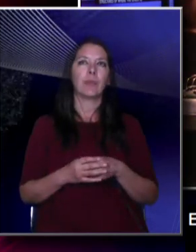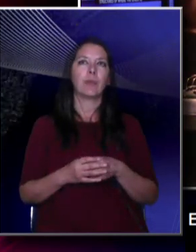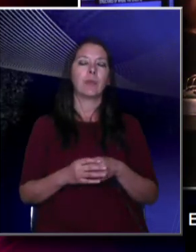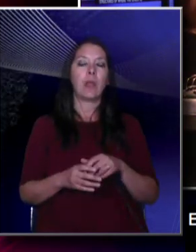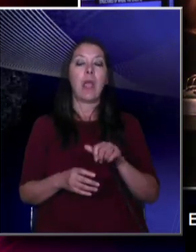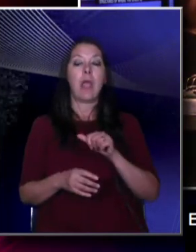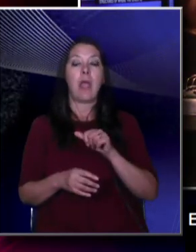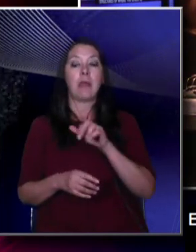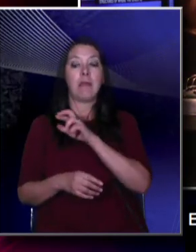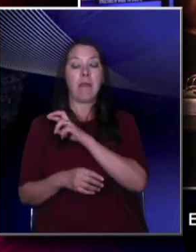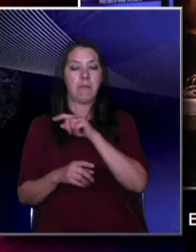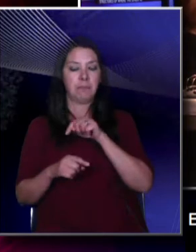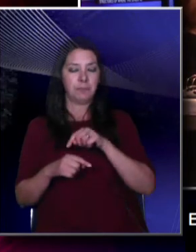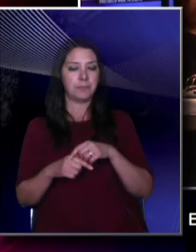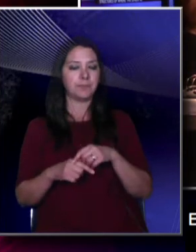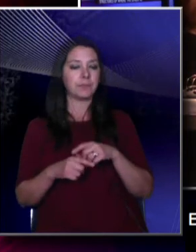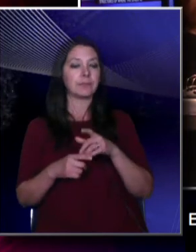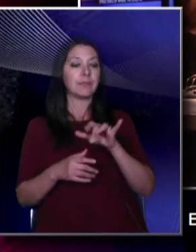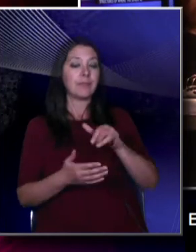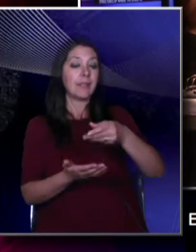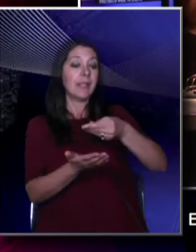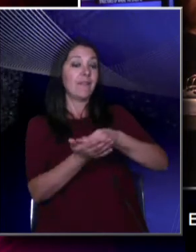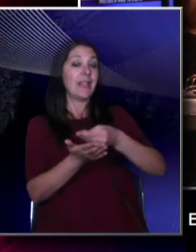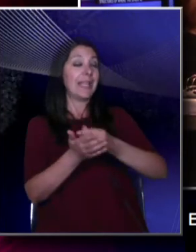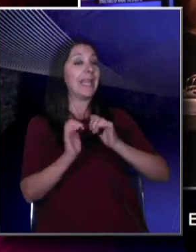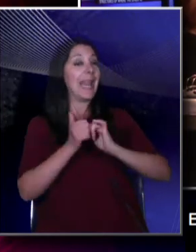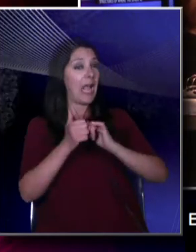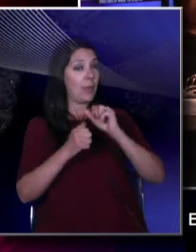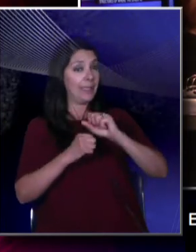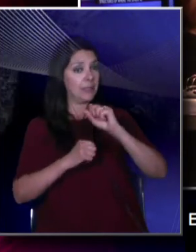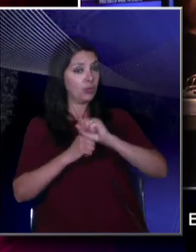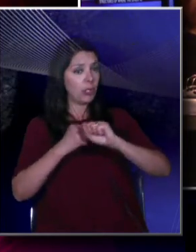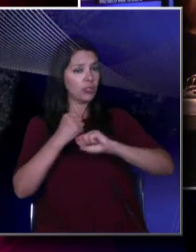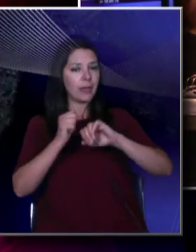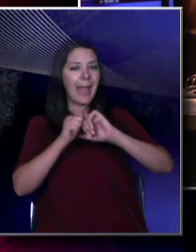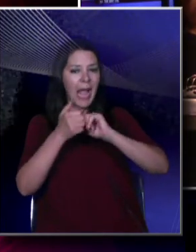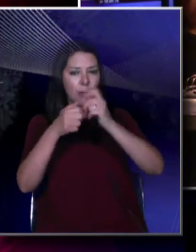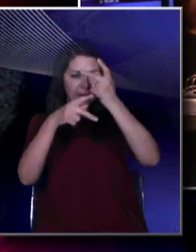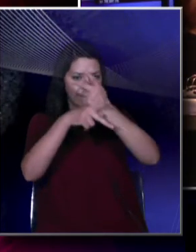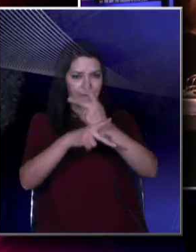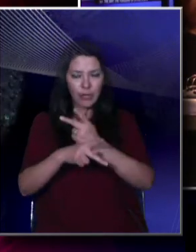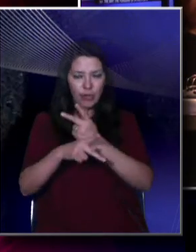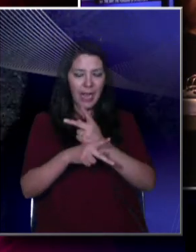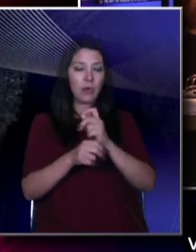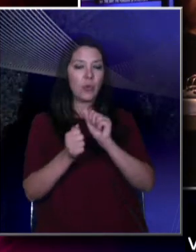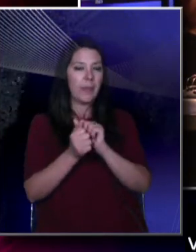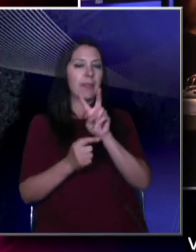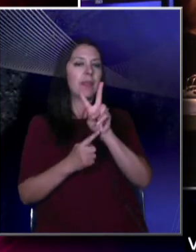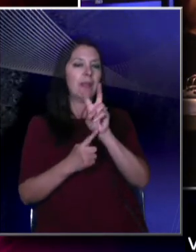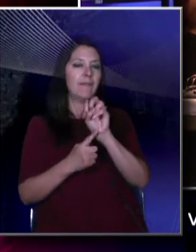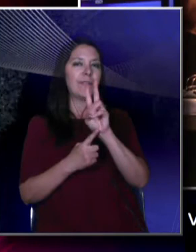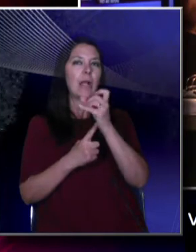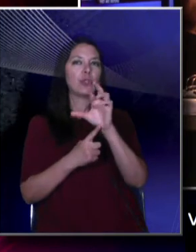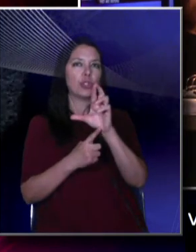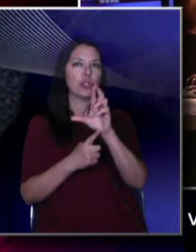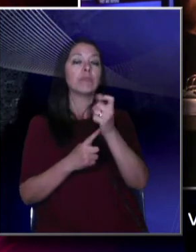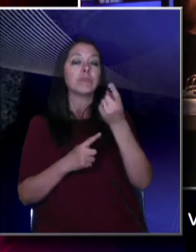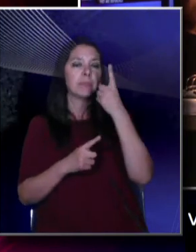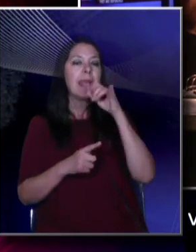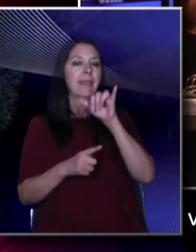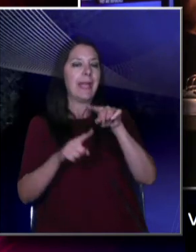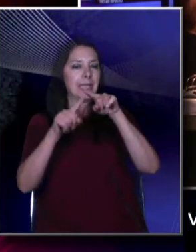Yeah, the way the funding is structured with the vouchers, they are definitely